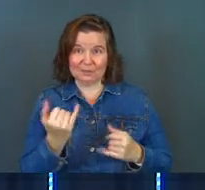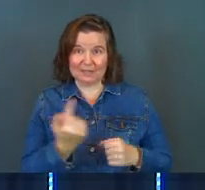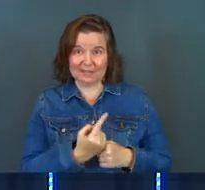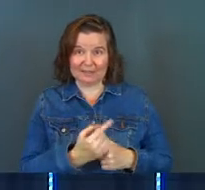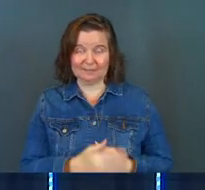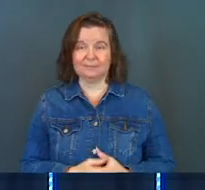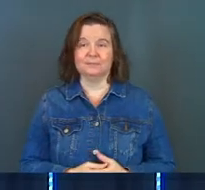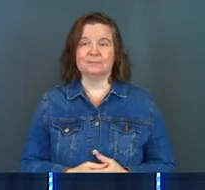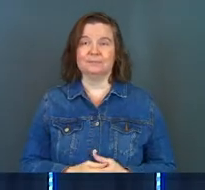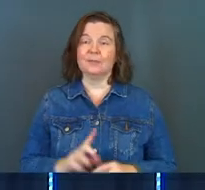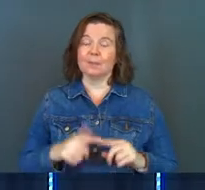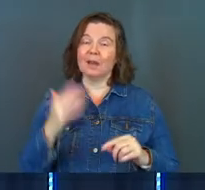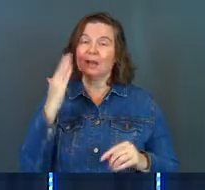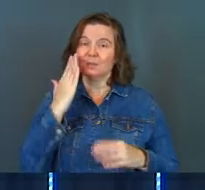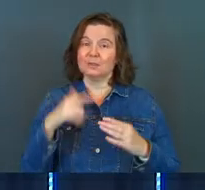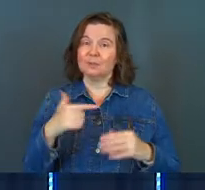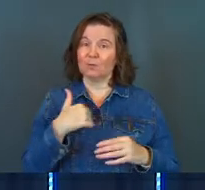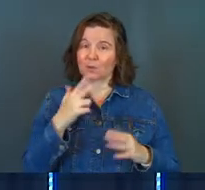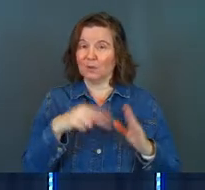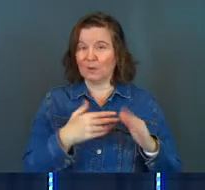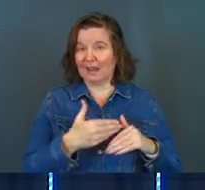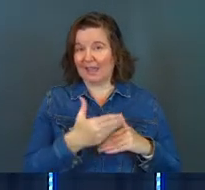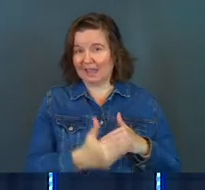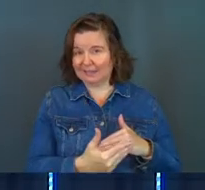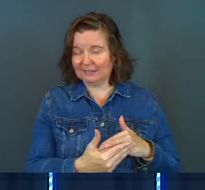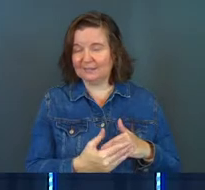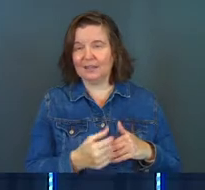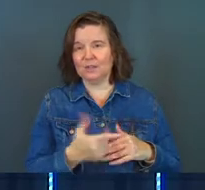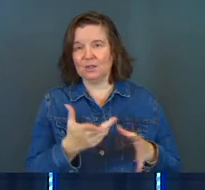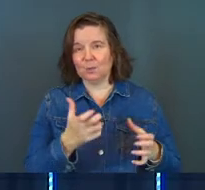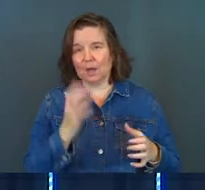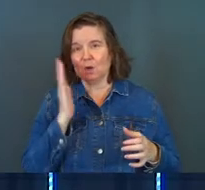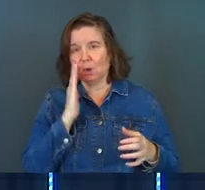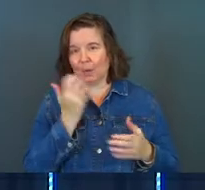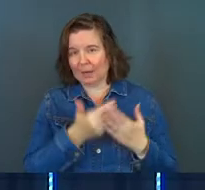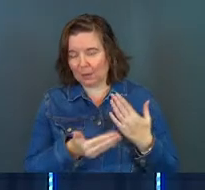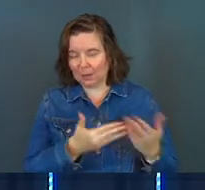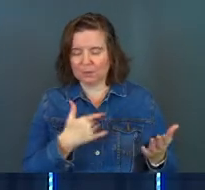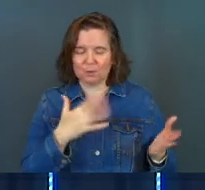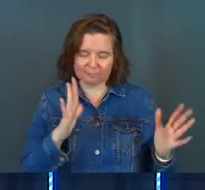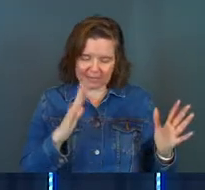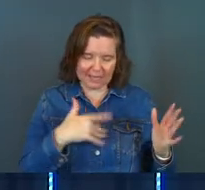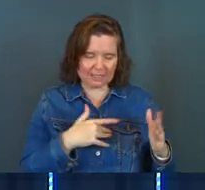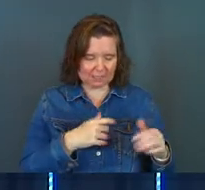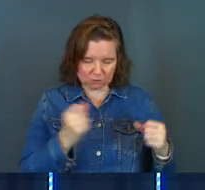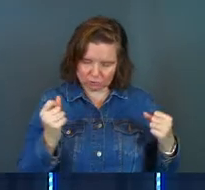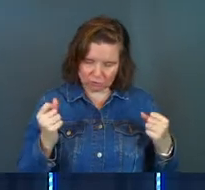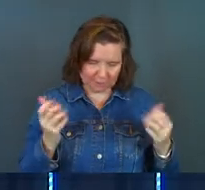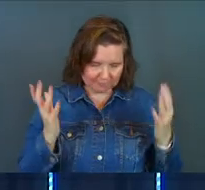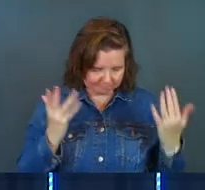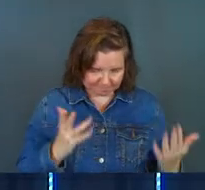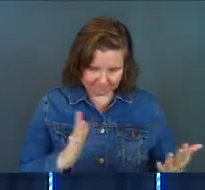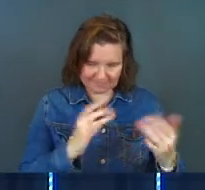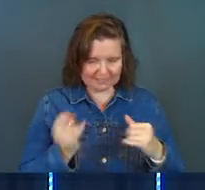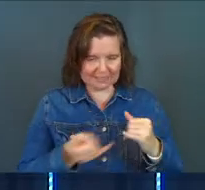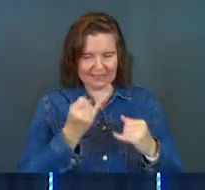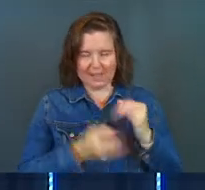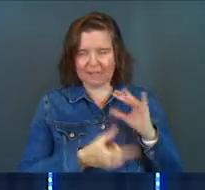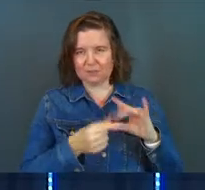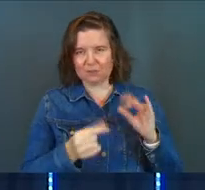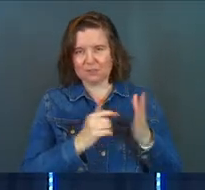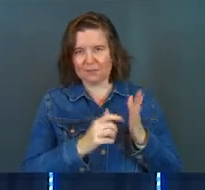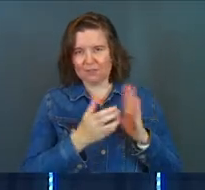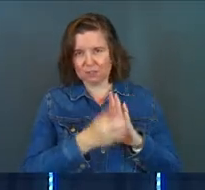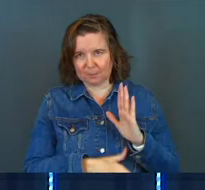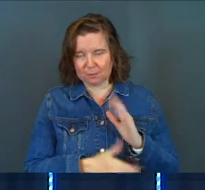today. But I knew some of you guys were going to read ahead, and you'd want to know anyway, so I figured let's just drive into it, because it's the last verse of